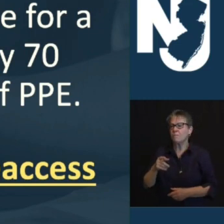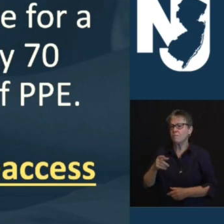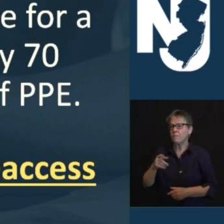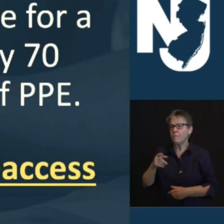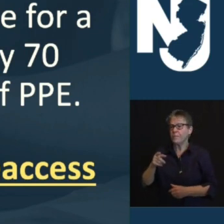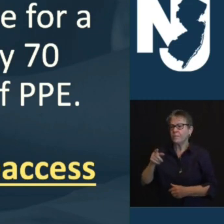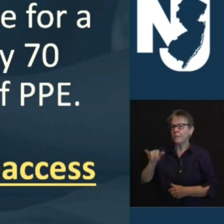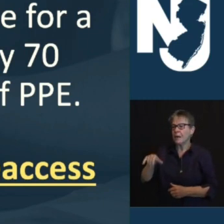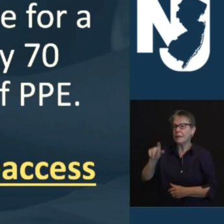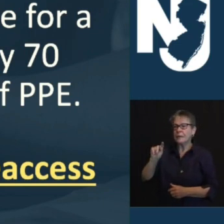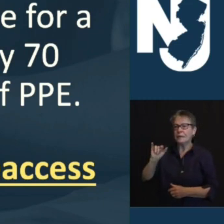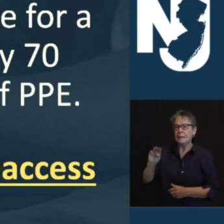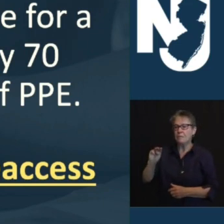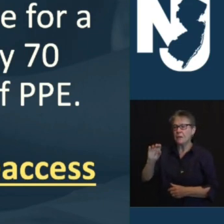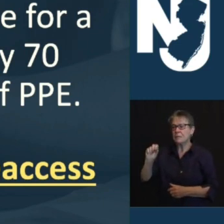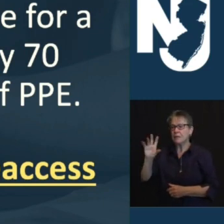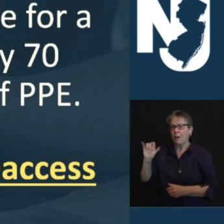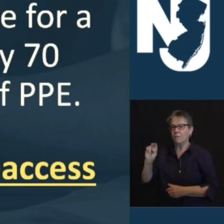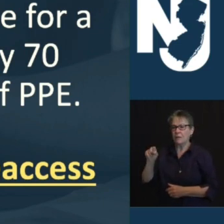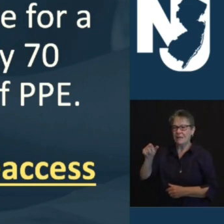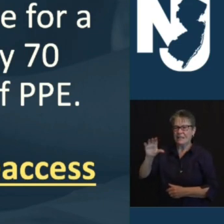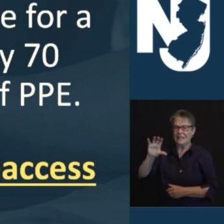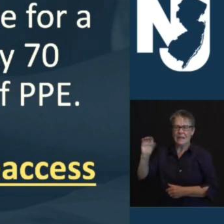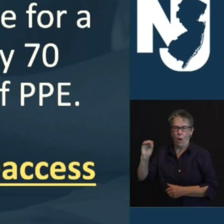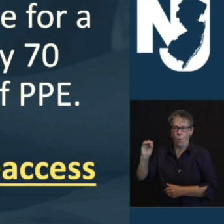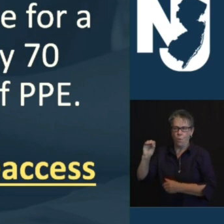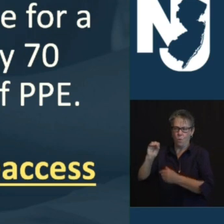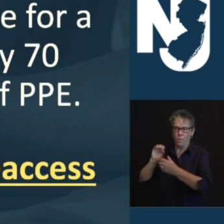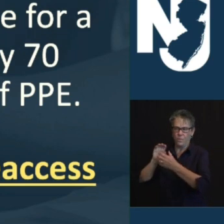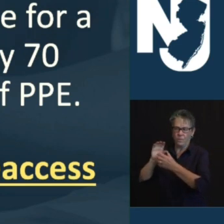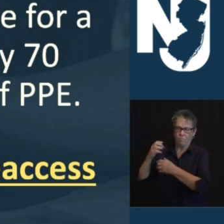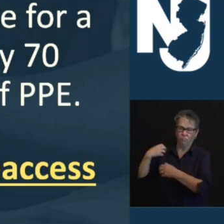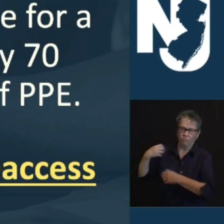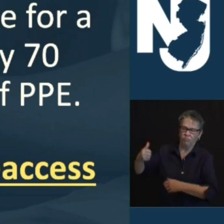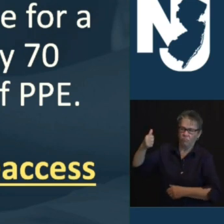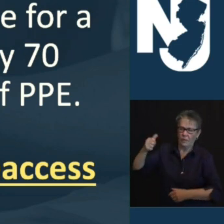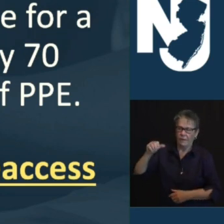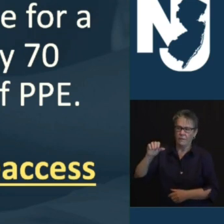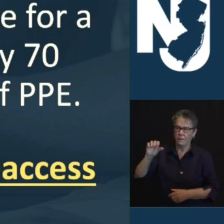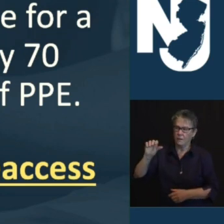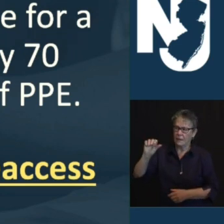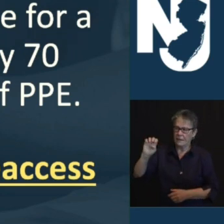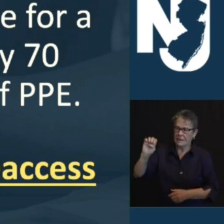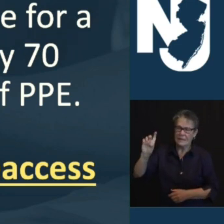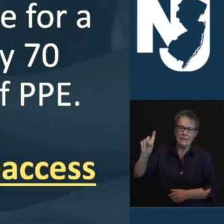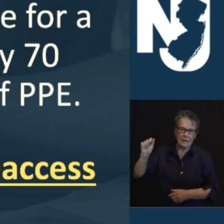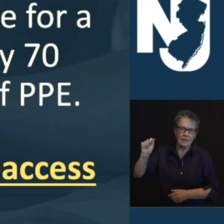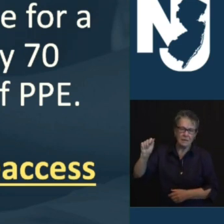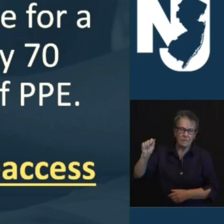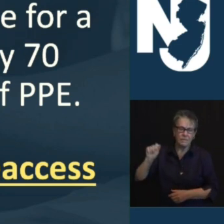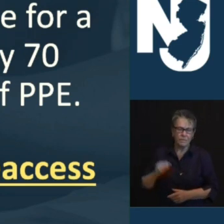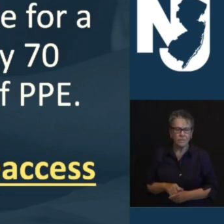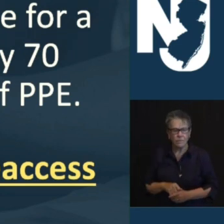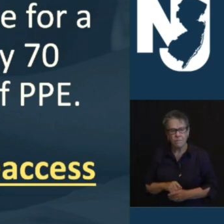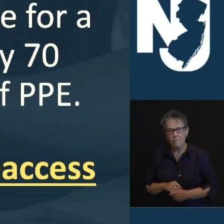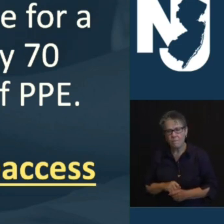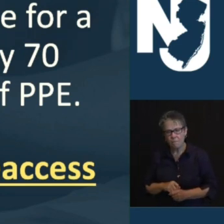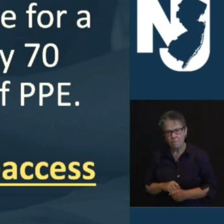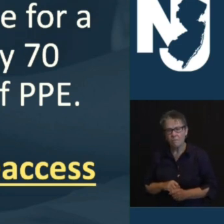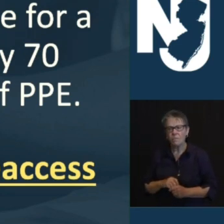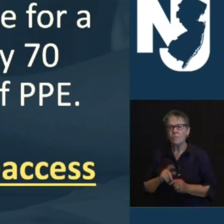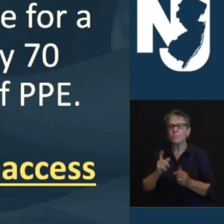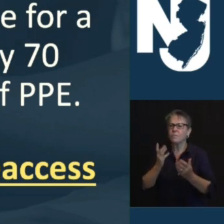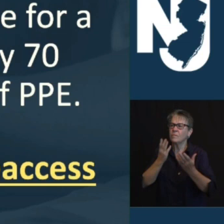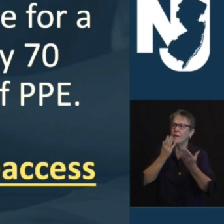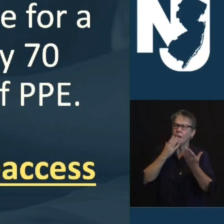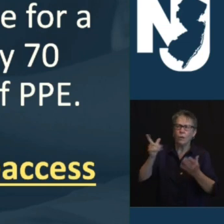to help keep our economy going and help our small businesses get through this unprecedented time. Now, as we do every